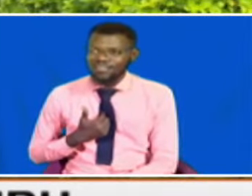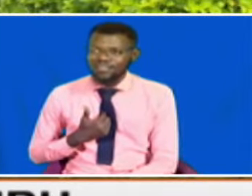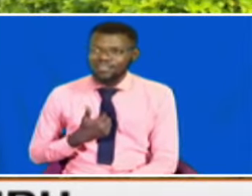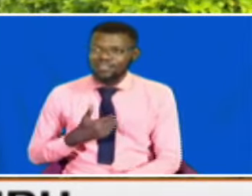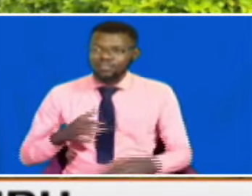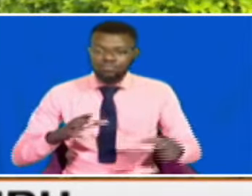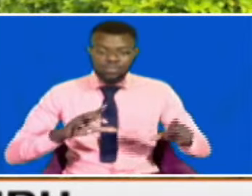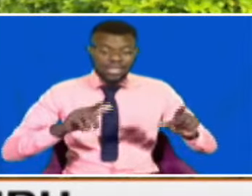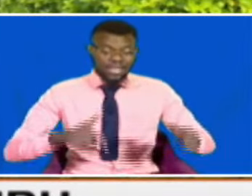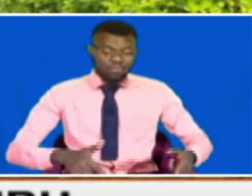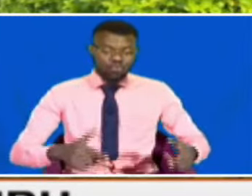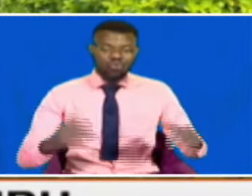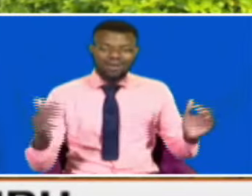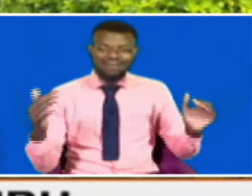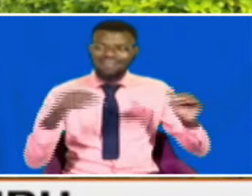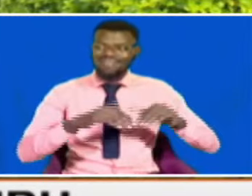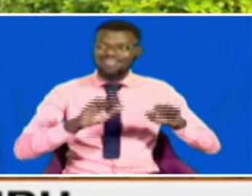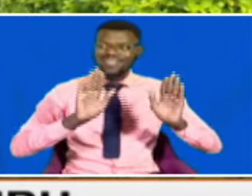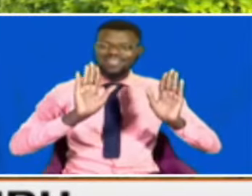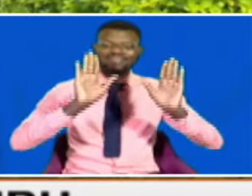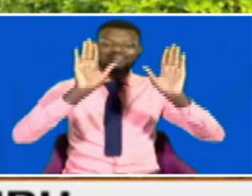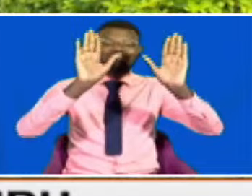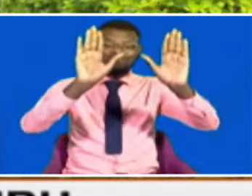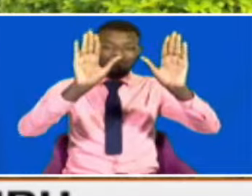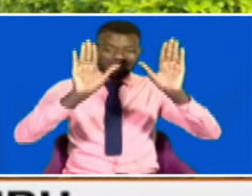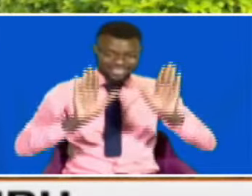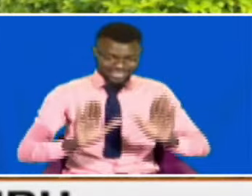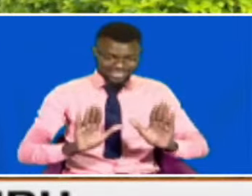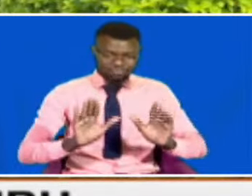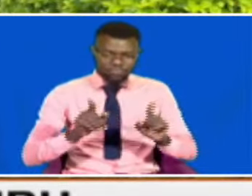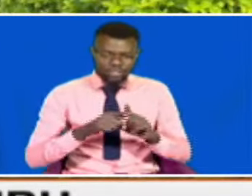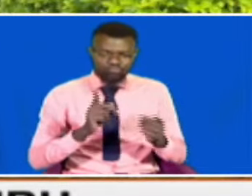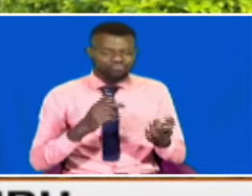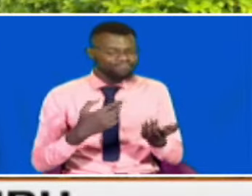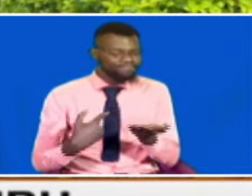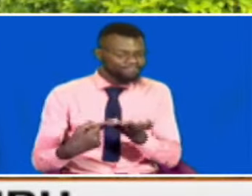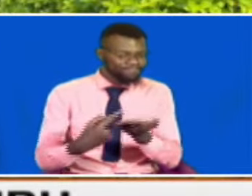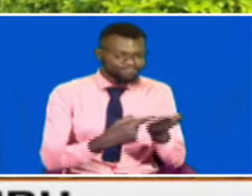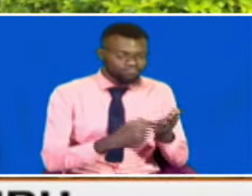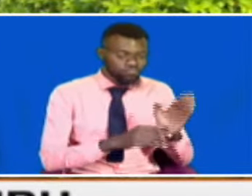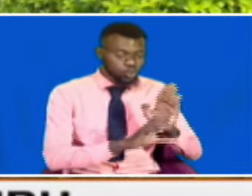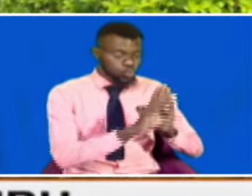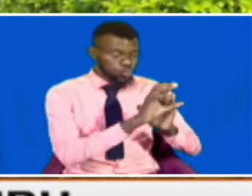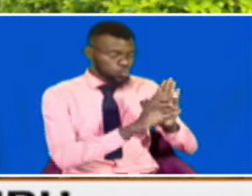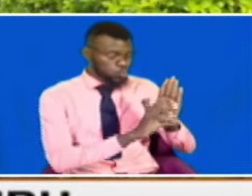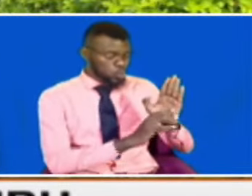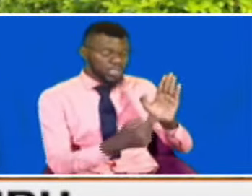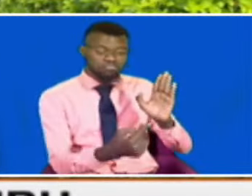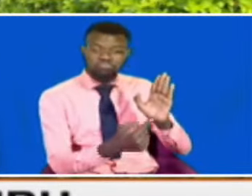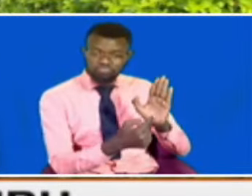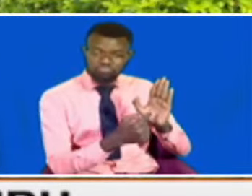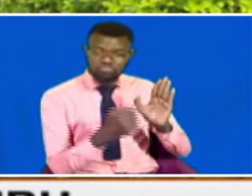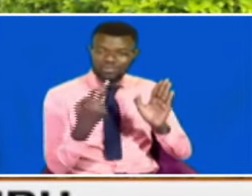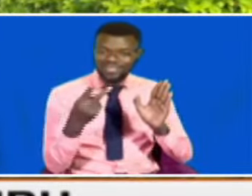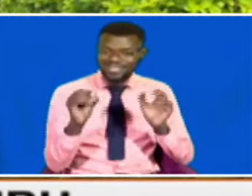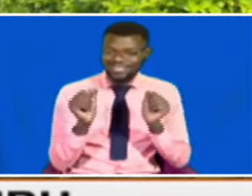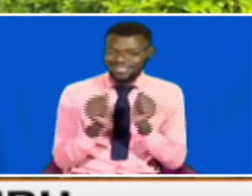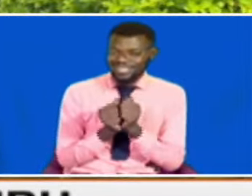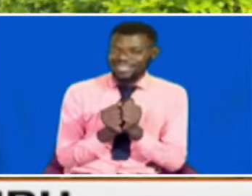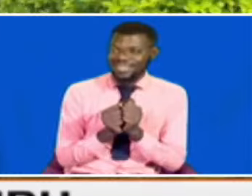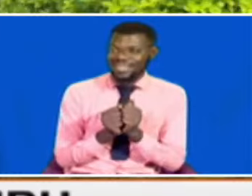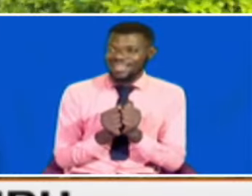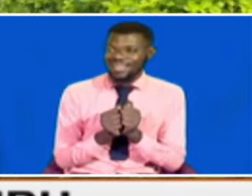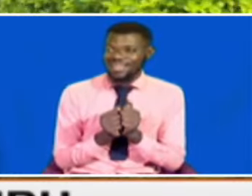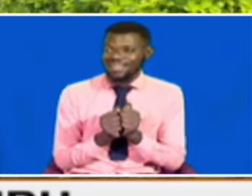ya pia katiba ya 2010 ndio ilipitishwa huko Limuru.